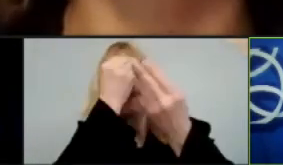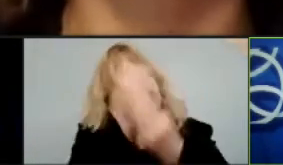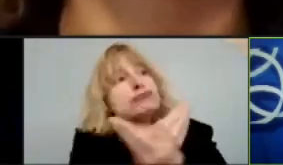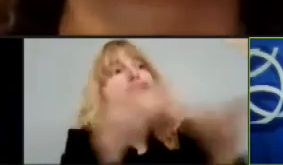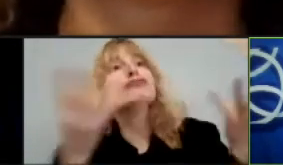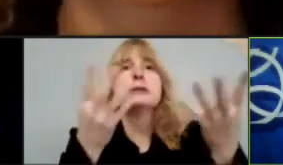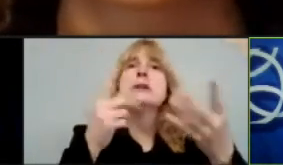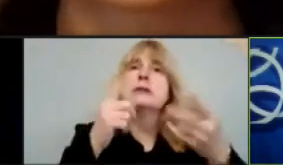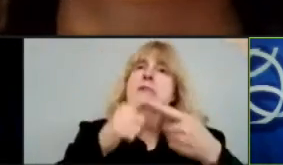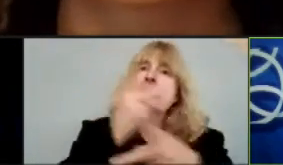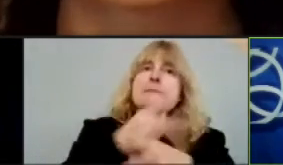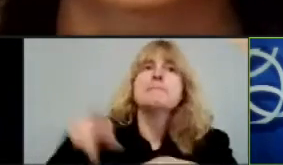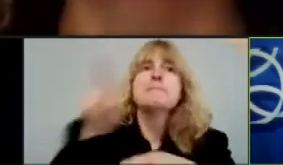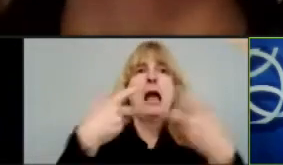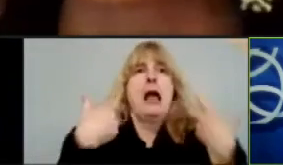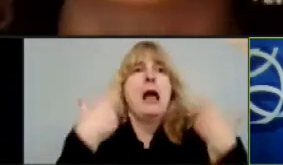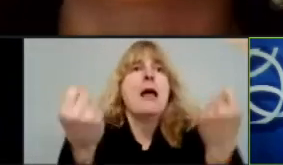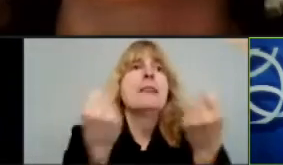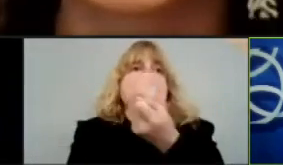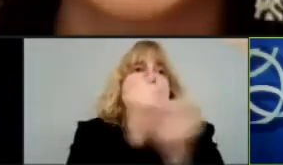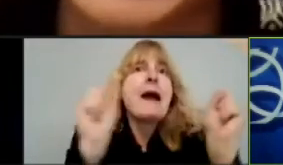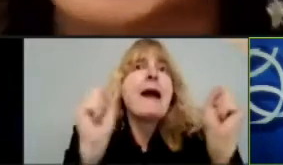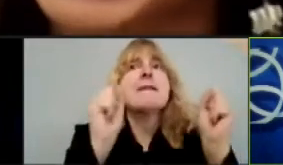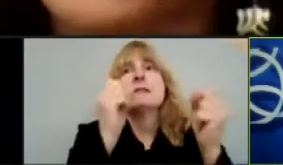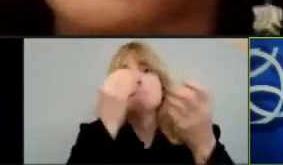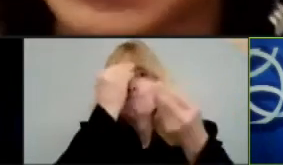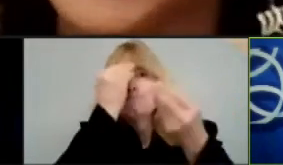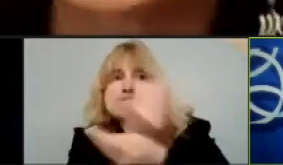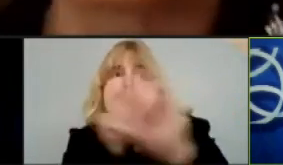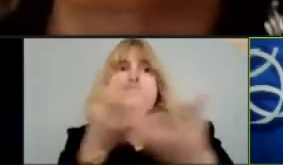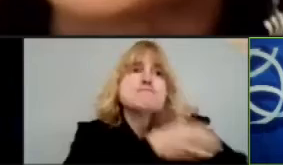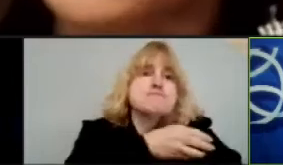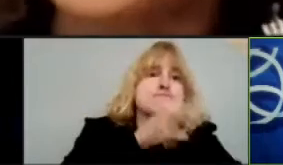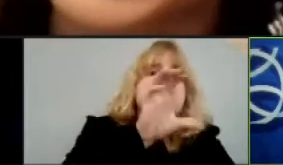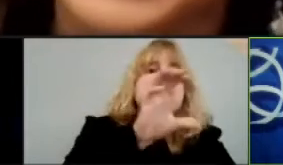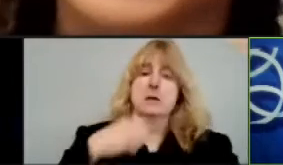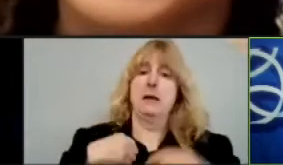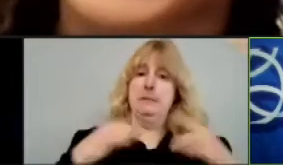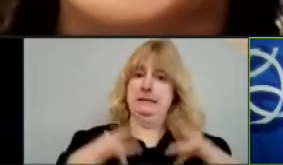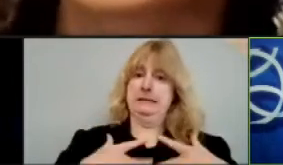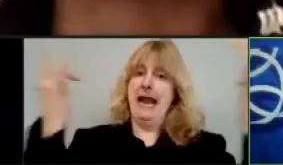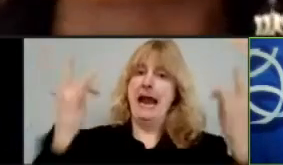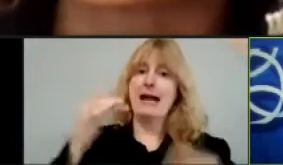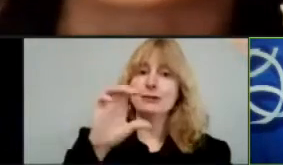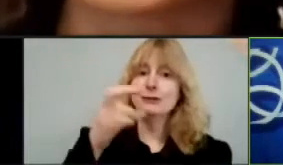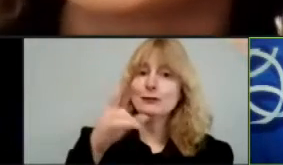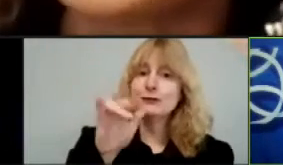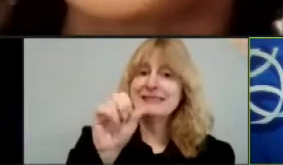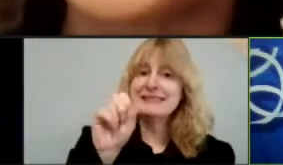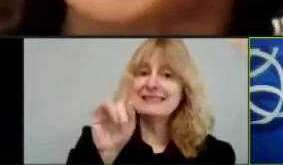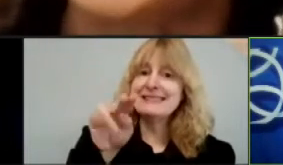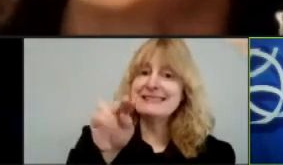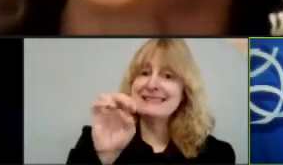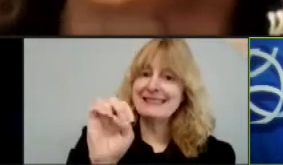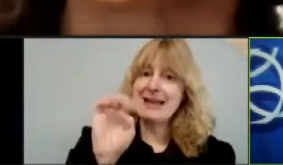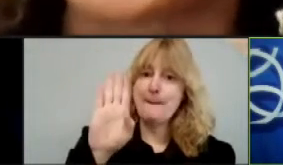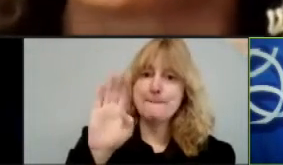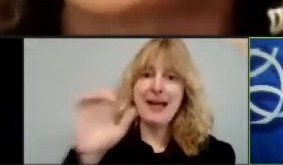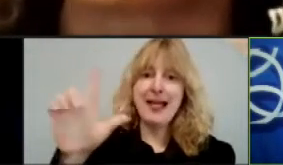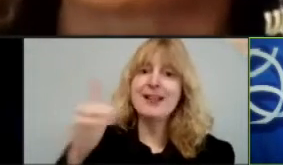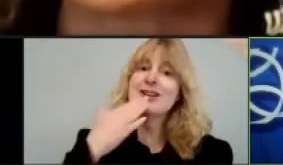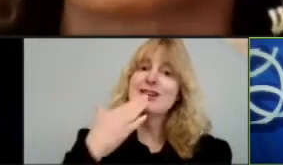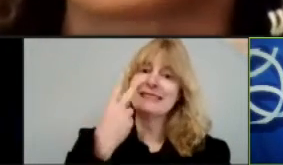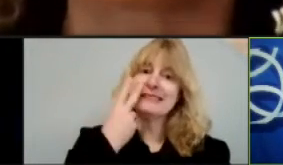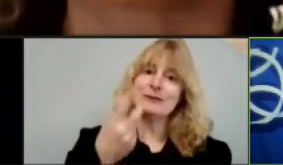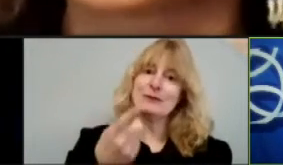and informed. And I'm delighted. Christine Bell, it's good to see you. Who knew that